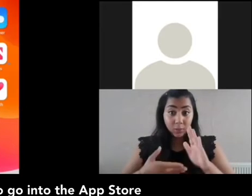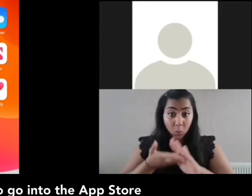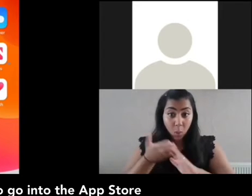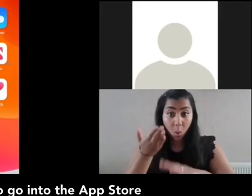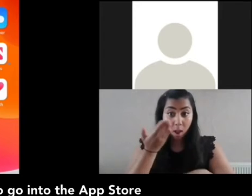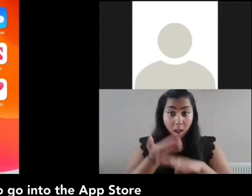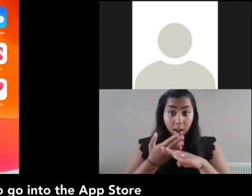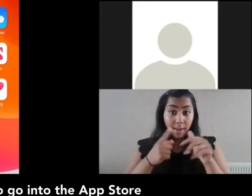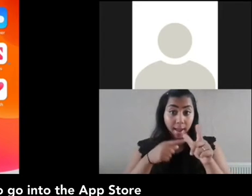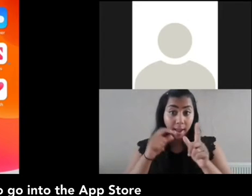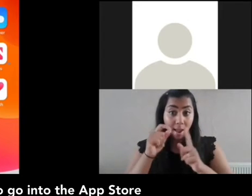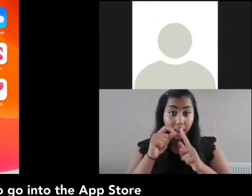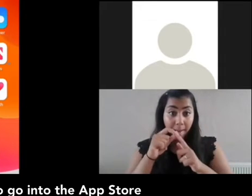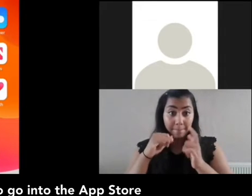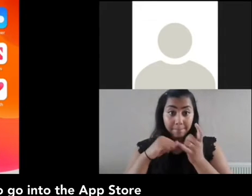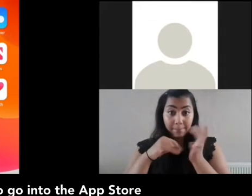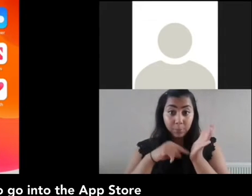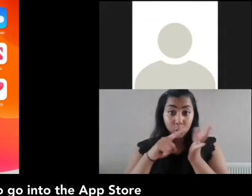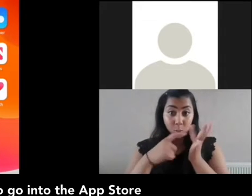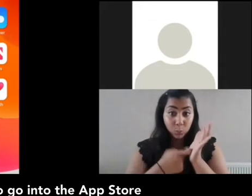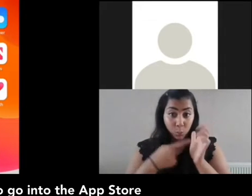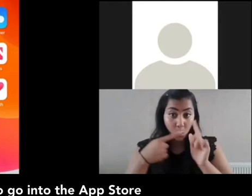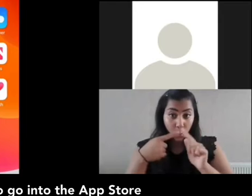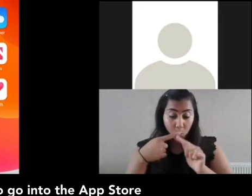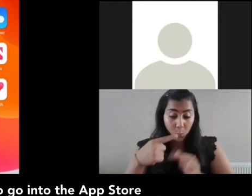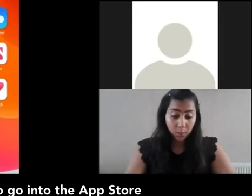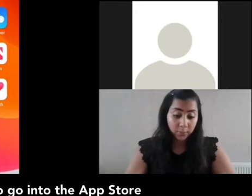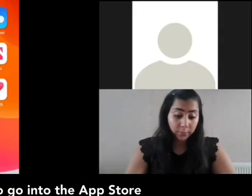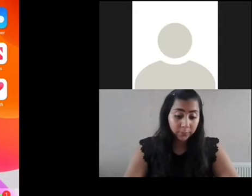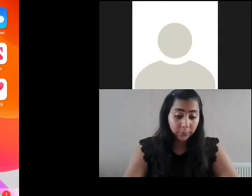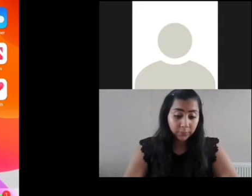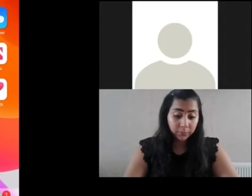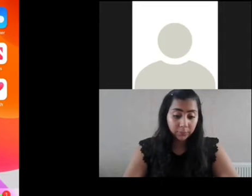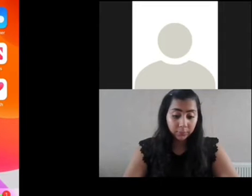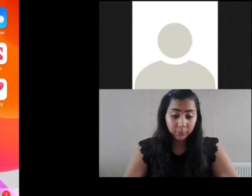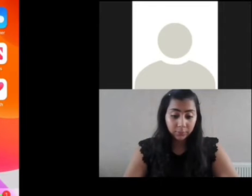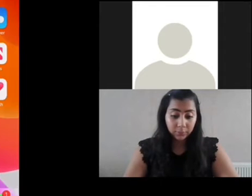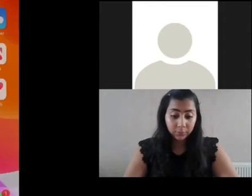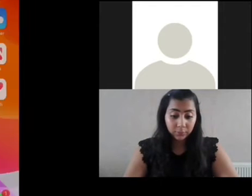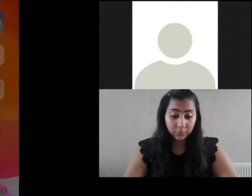On your iPhone screen, you will need to go into the App Store.